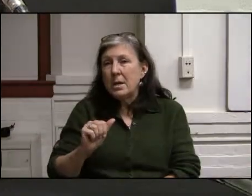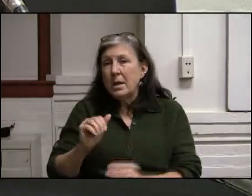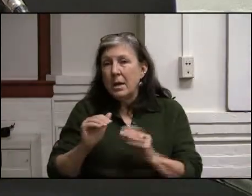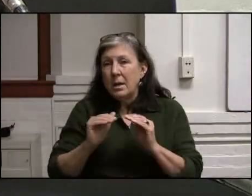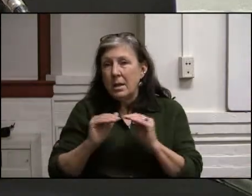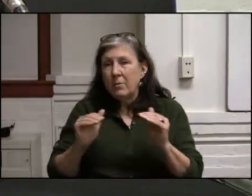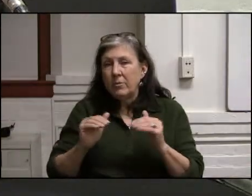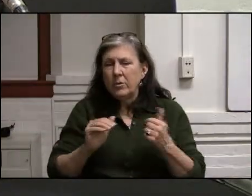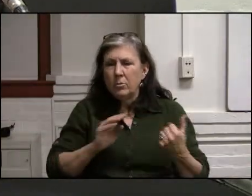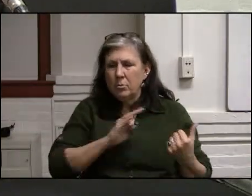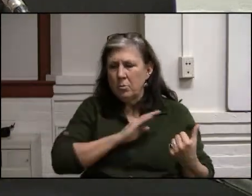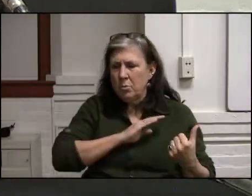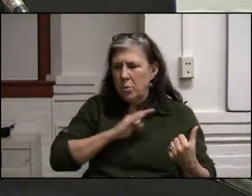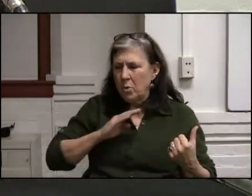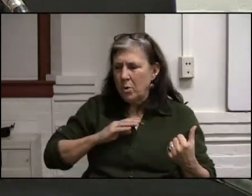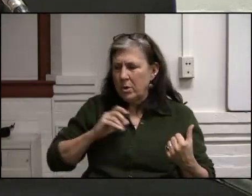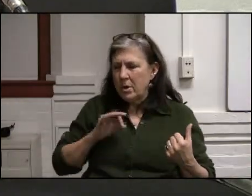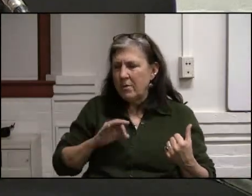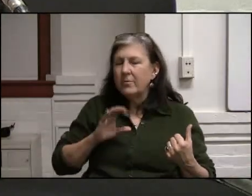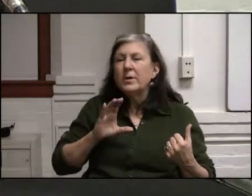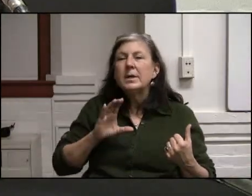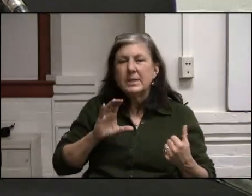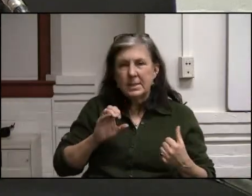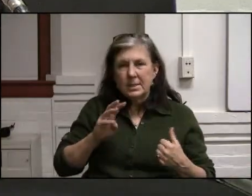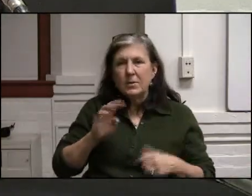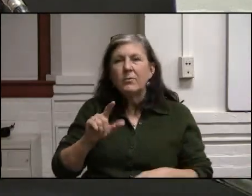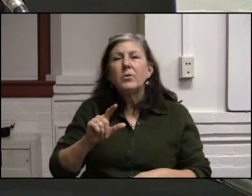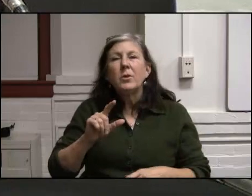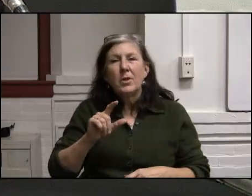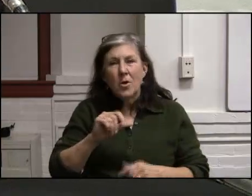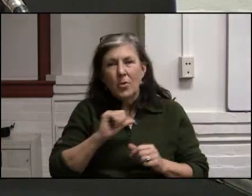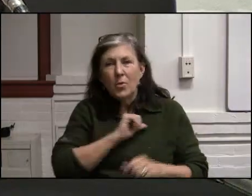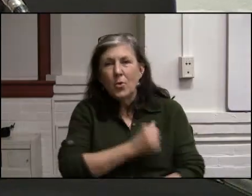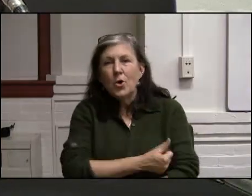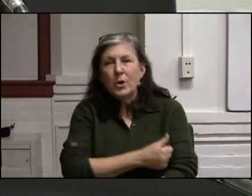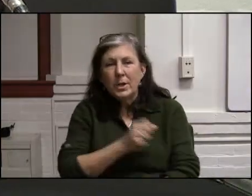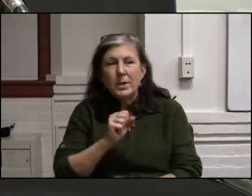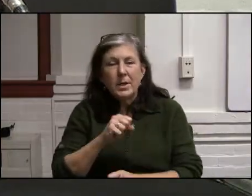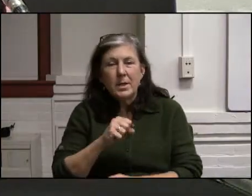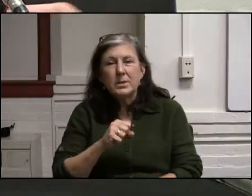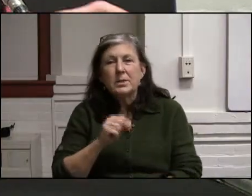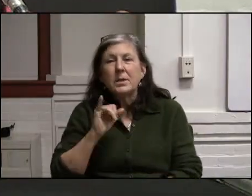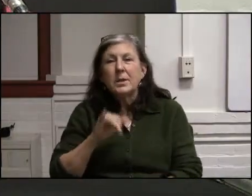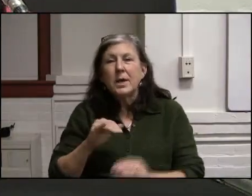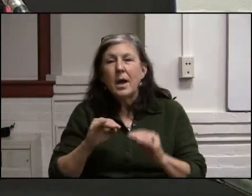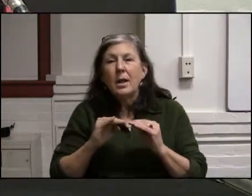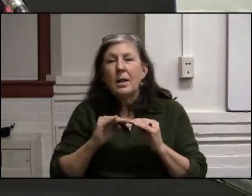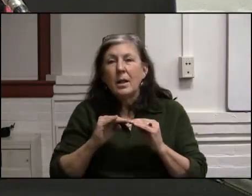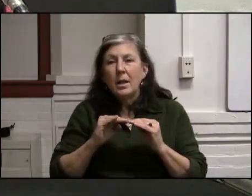level, Board of Civil Authority. correct, thank you. Board of Civil Authority level would